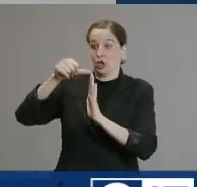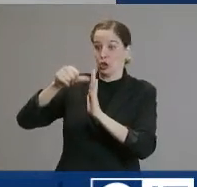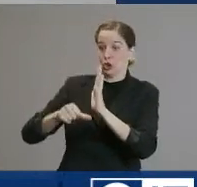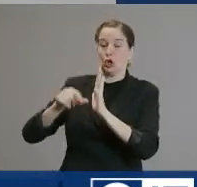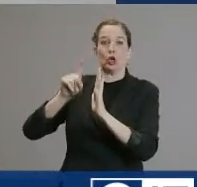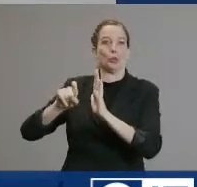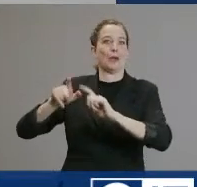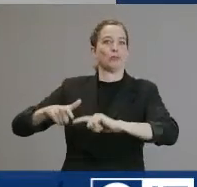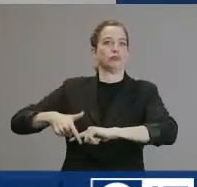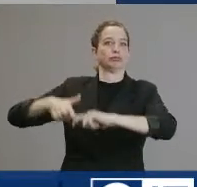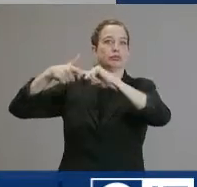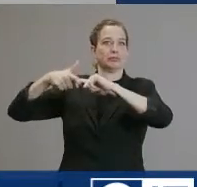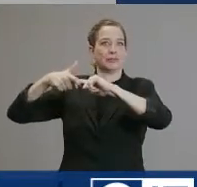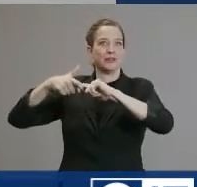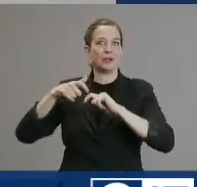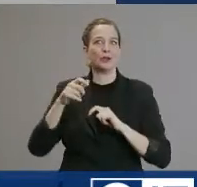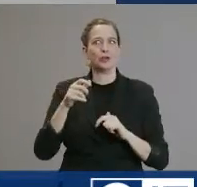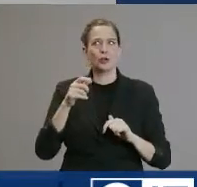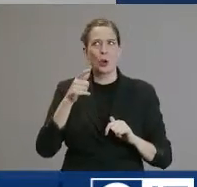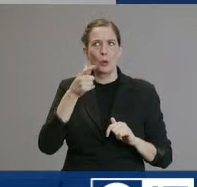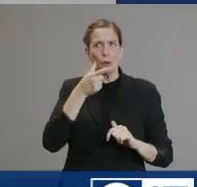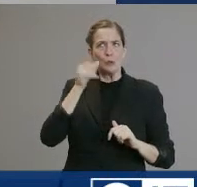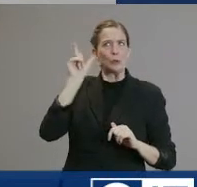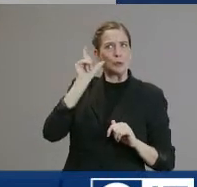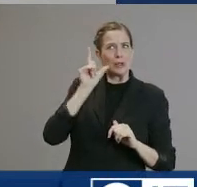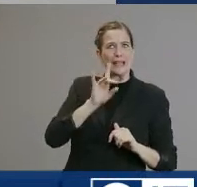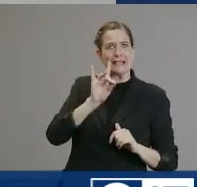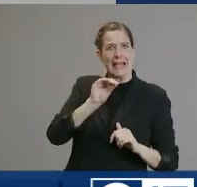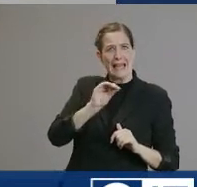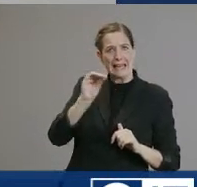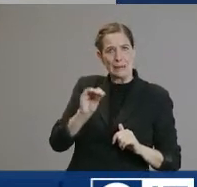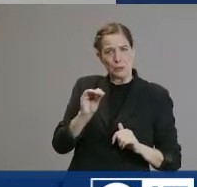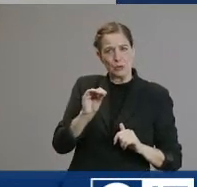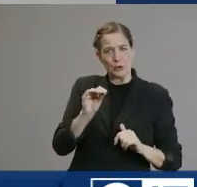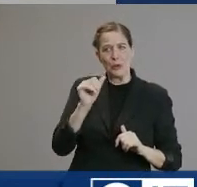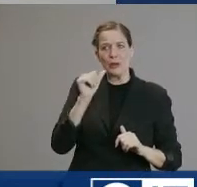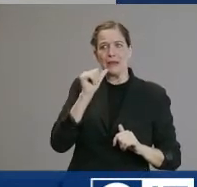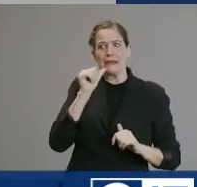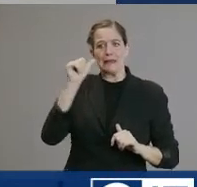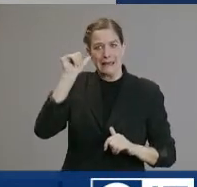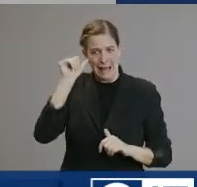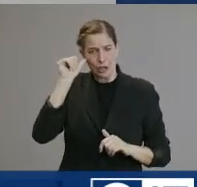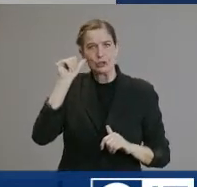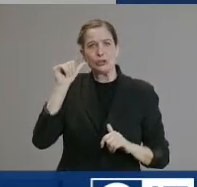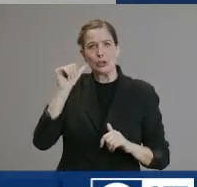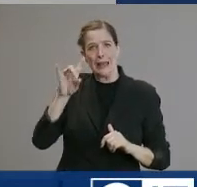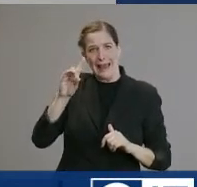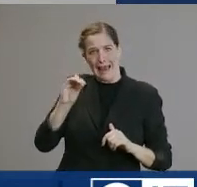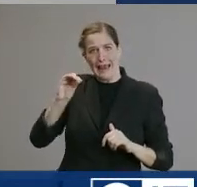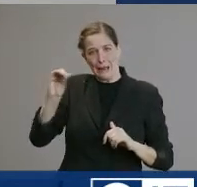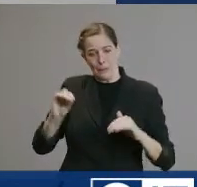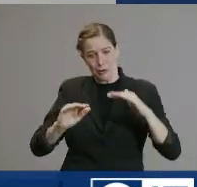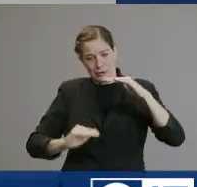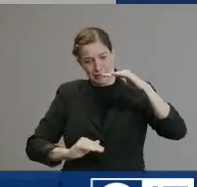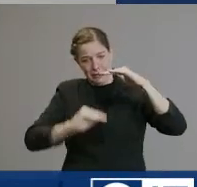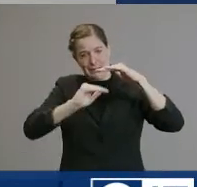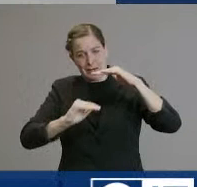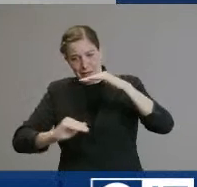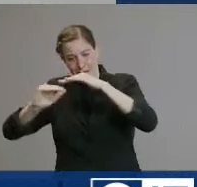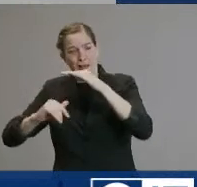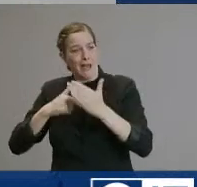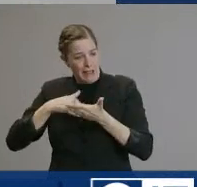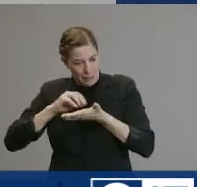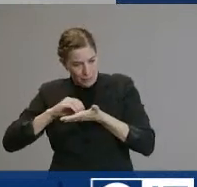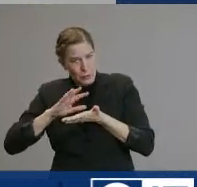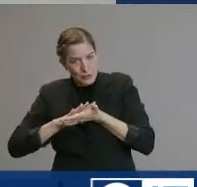That's the most current numbers. Which I wrote about, and that means that hospitals are nearing capacity. They